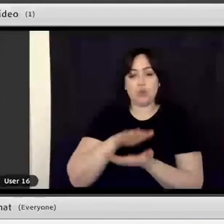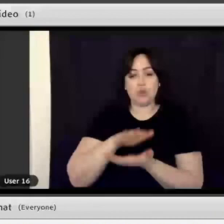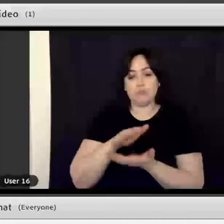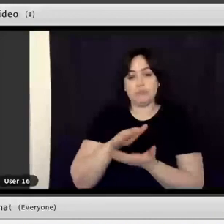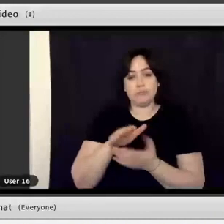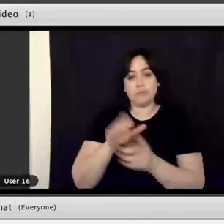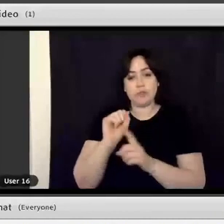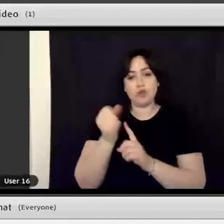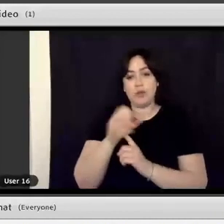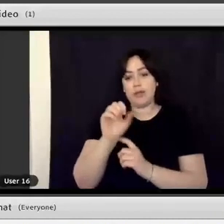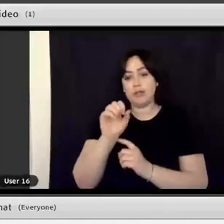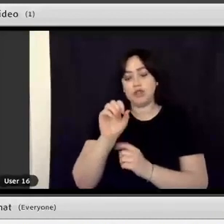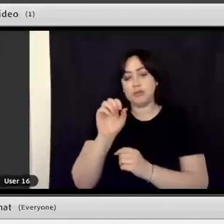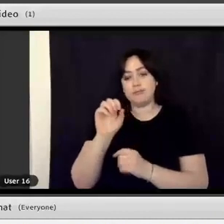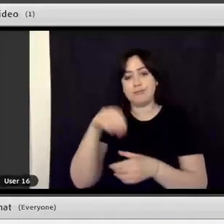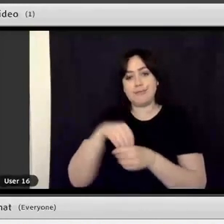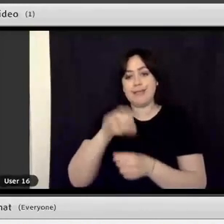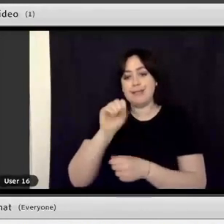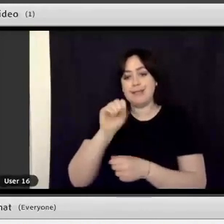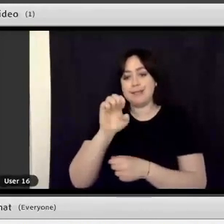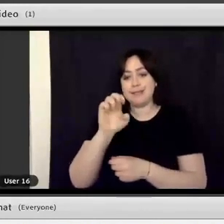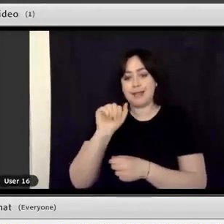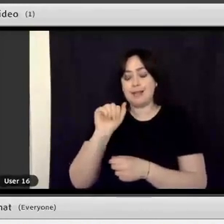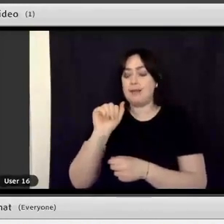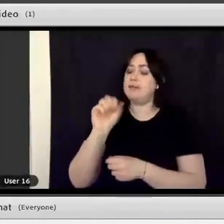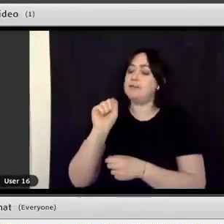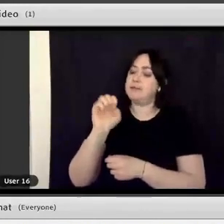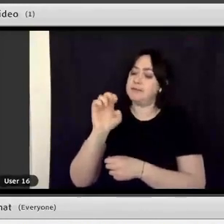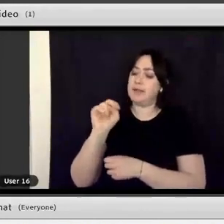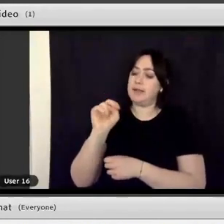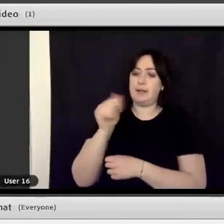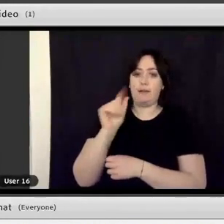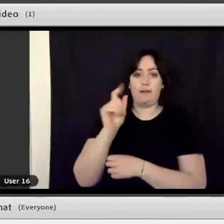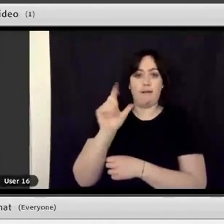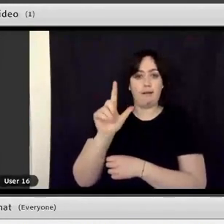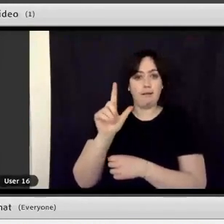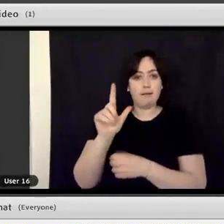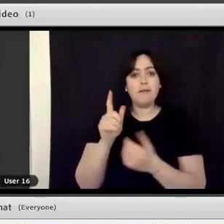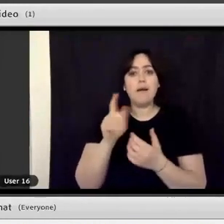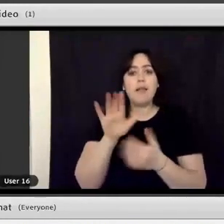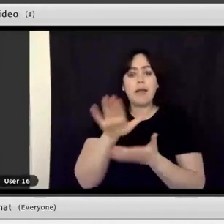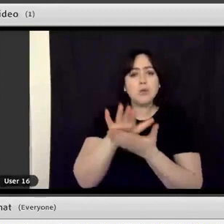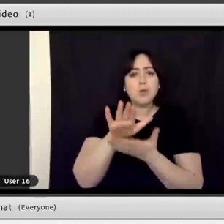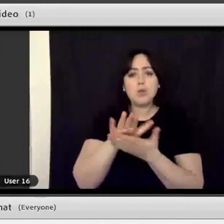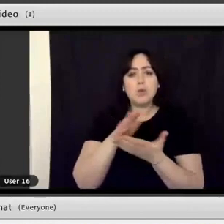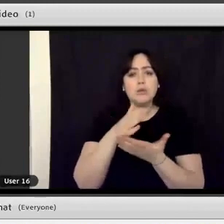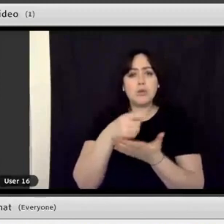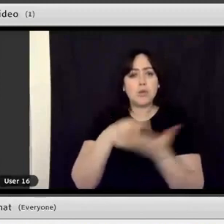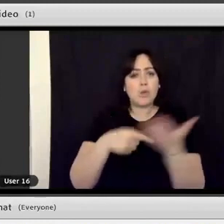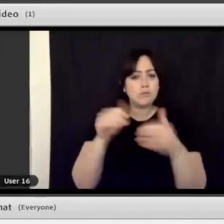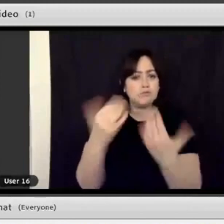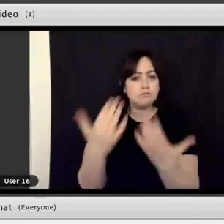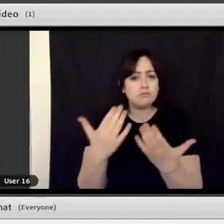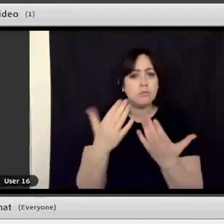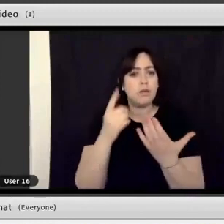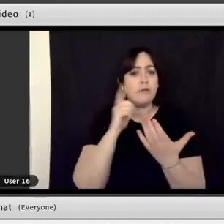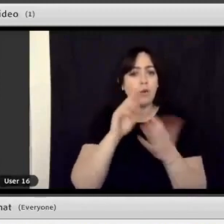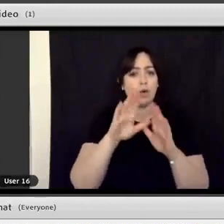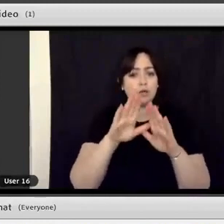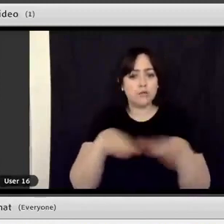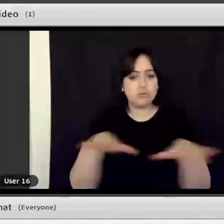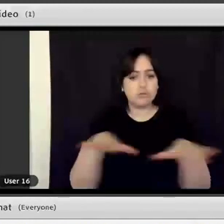what schools have available for individuals with certain kinds of